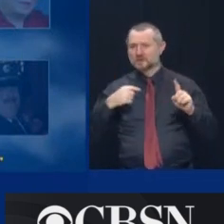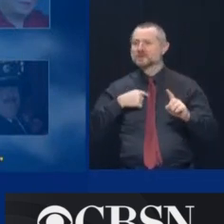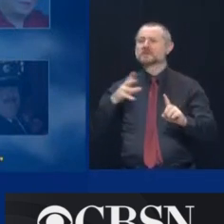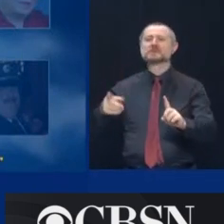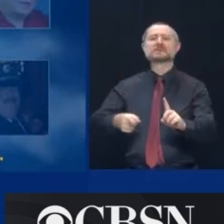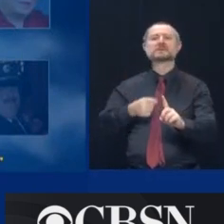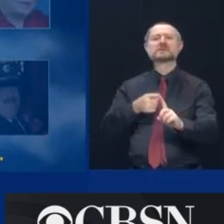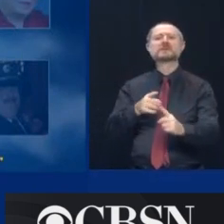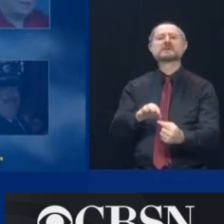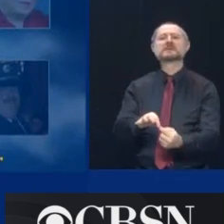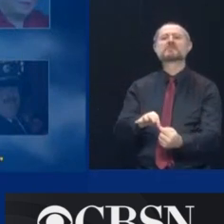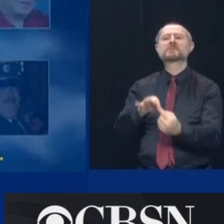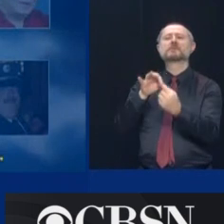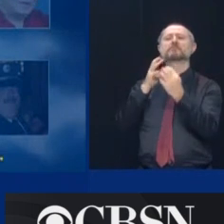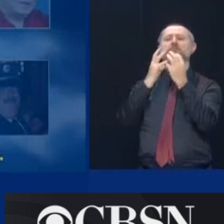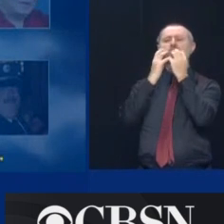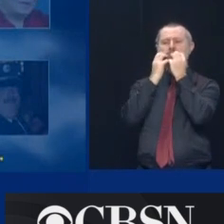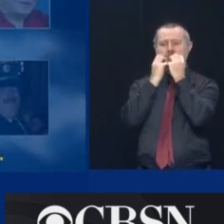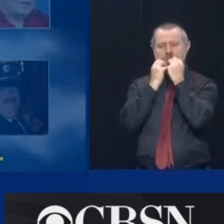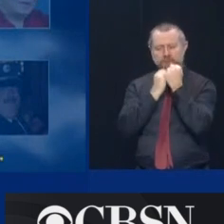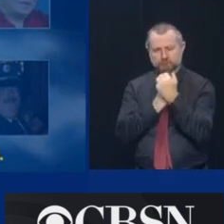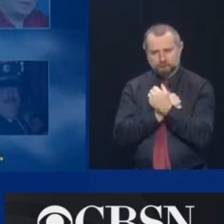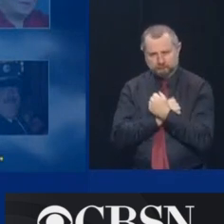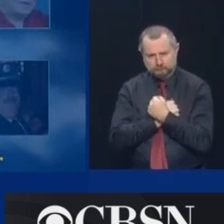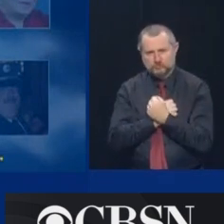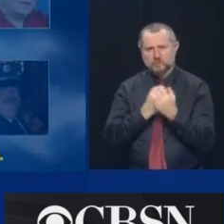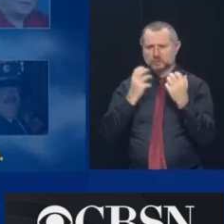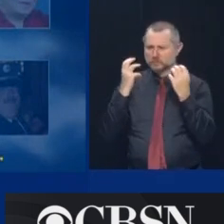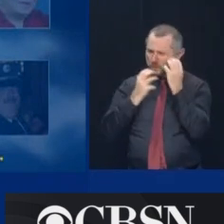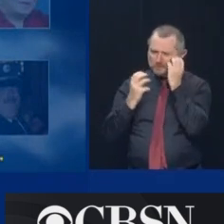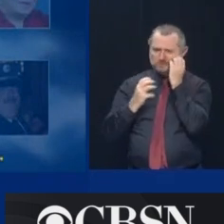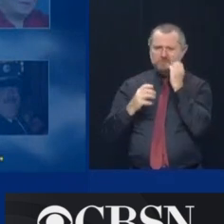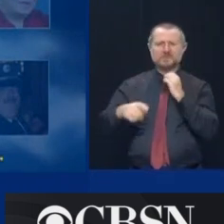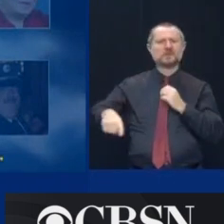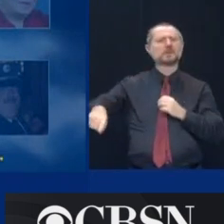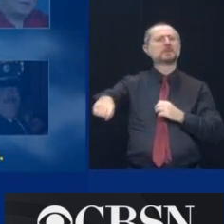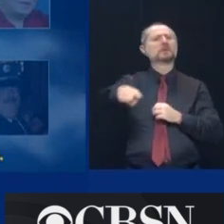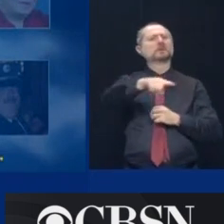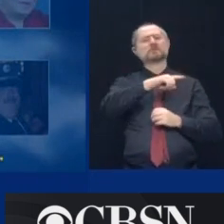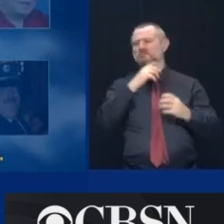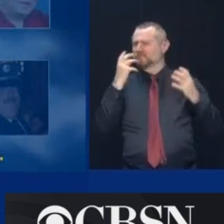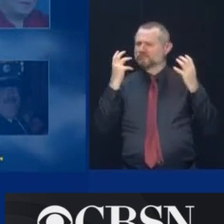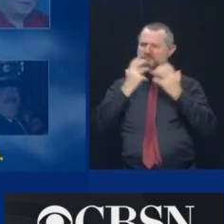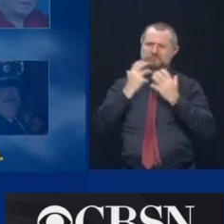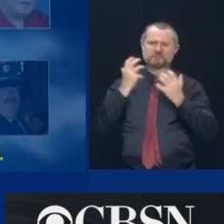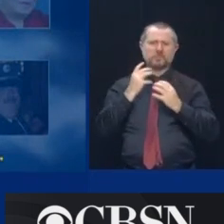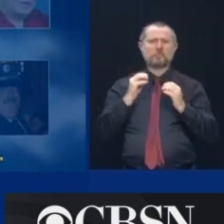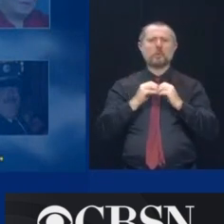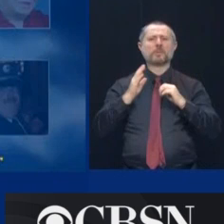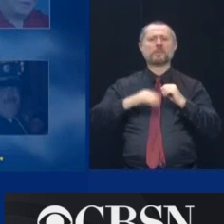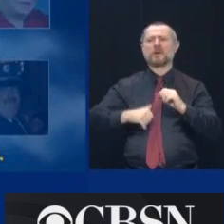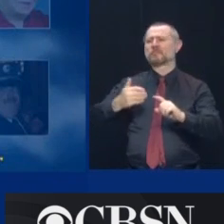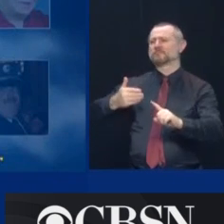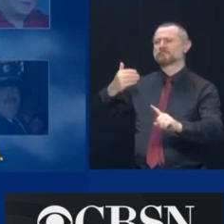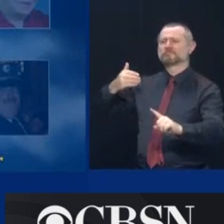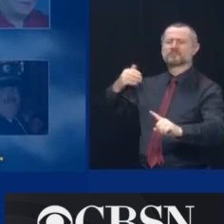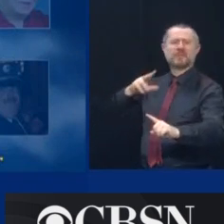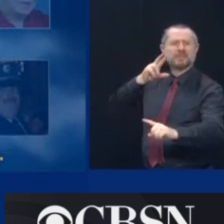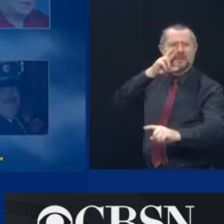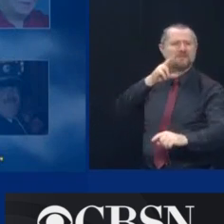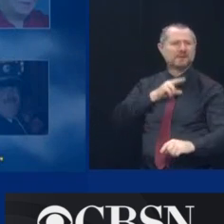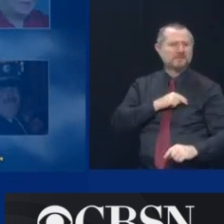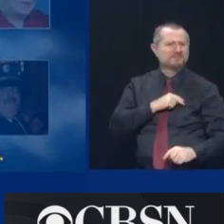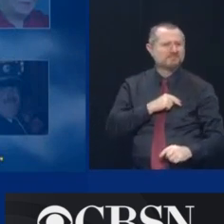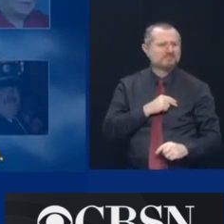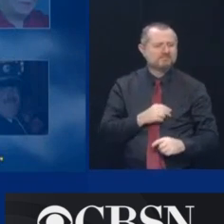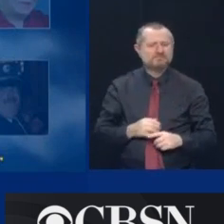is in many ways more profound and more meaningful than the past Thanksgiving. So